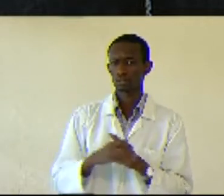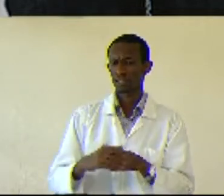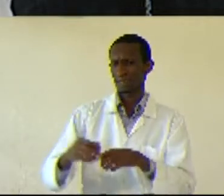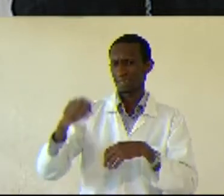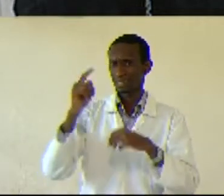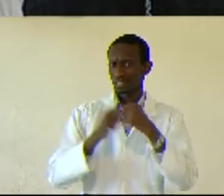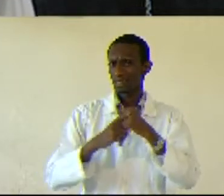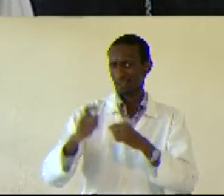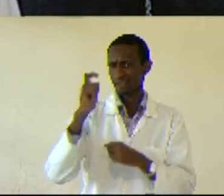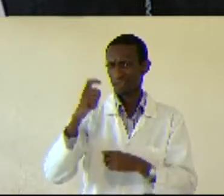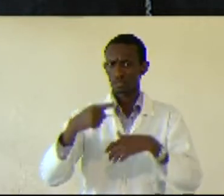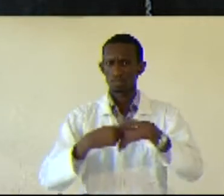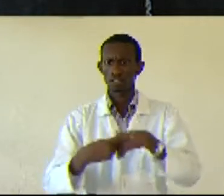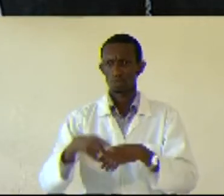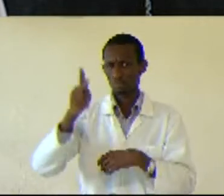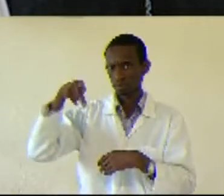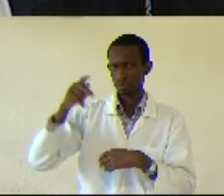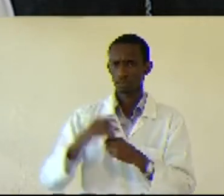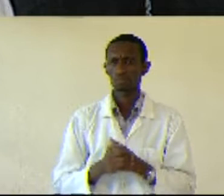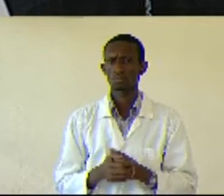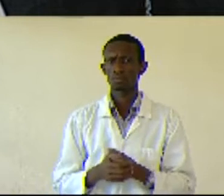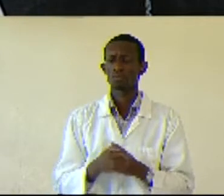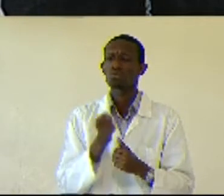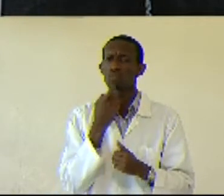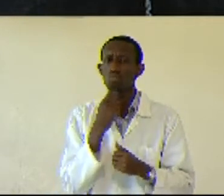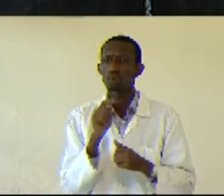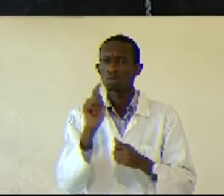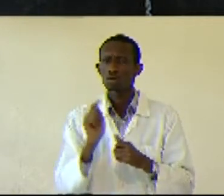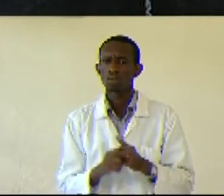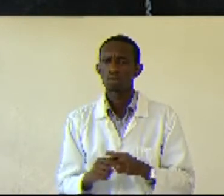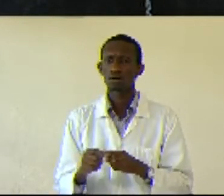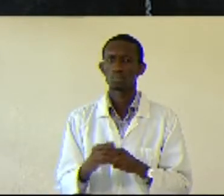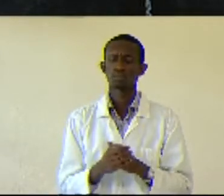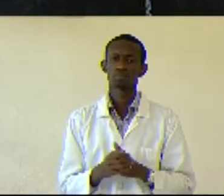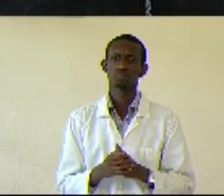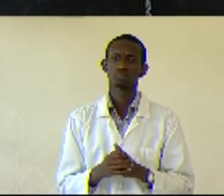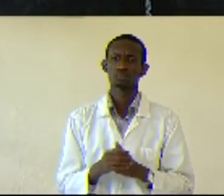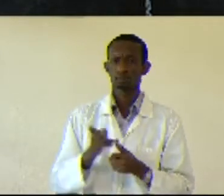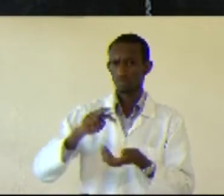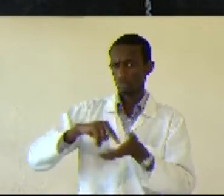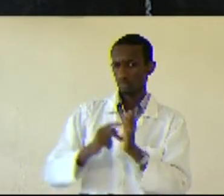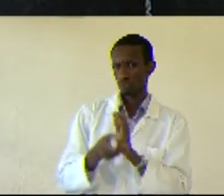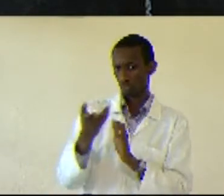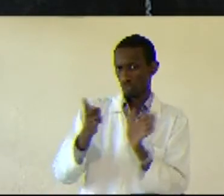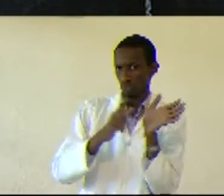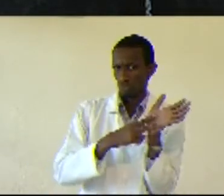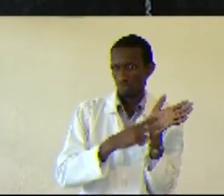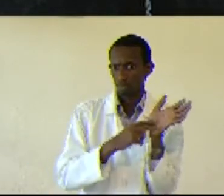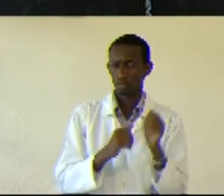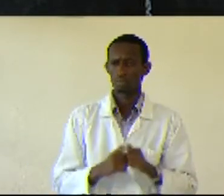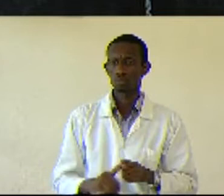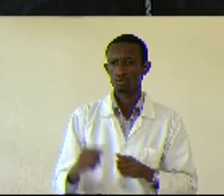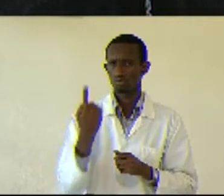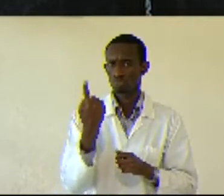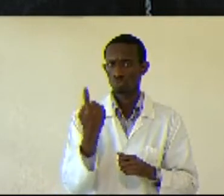6x minus pi. Of course, we have to divide it by a. Means that this is equal to